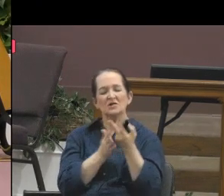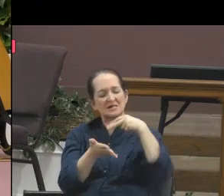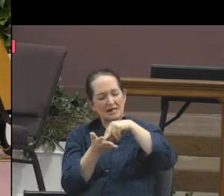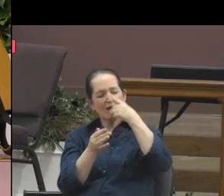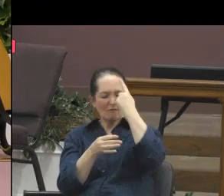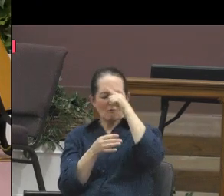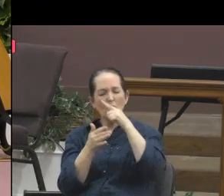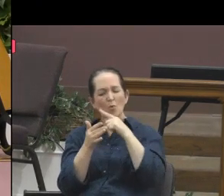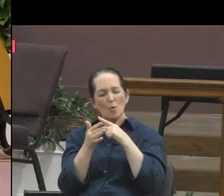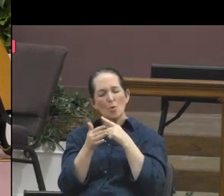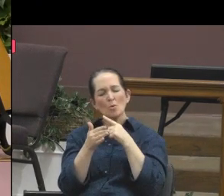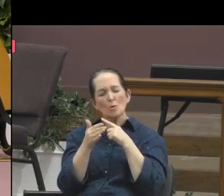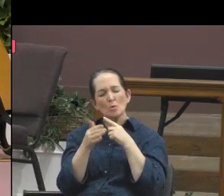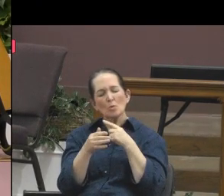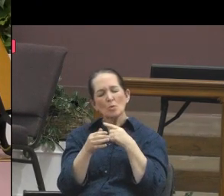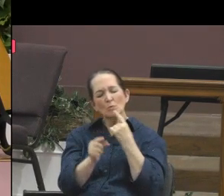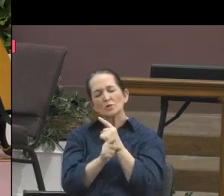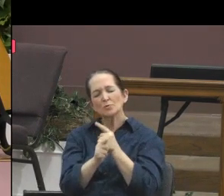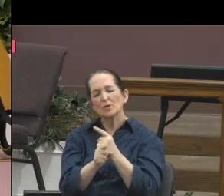right.